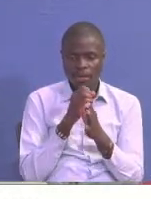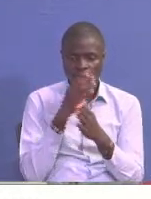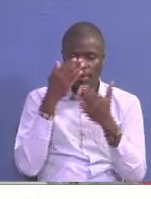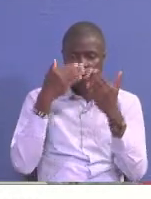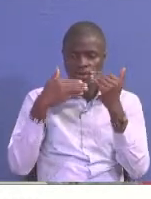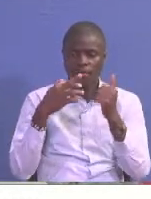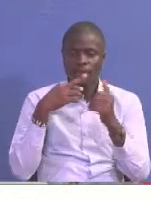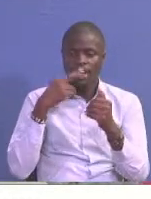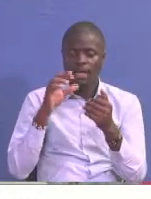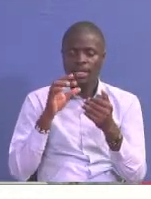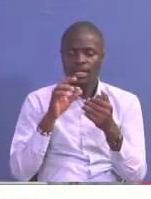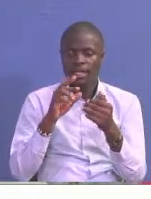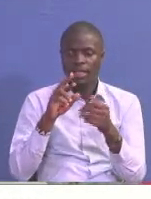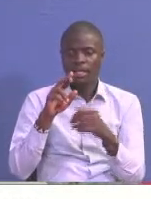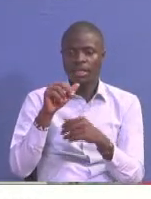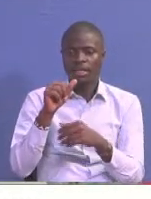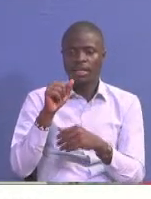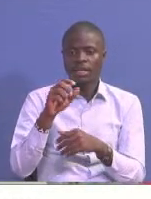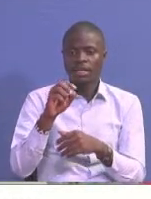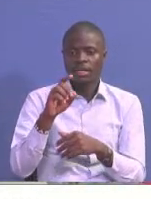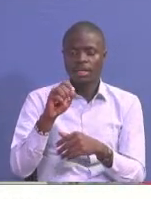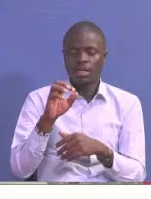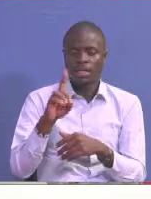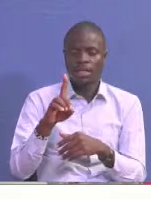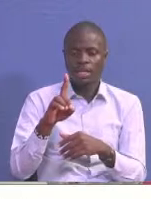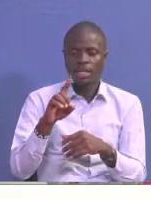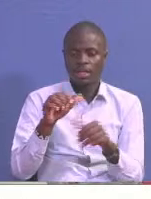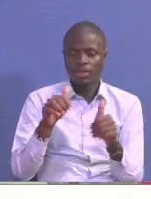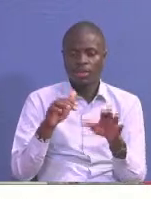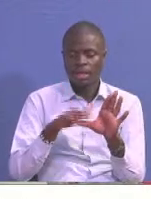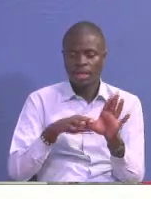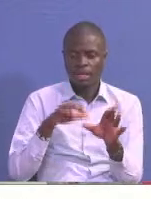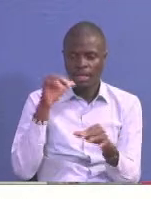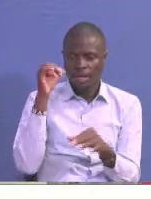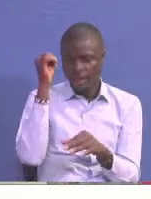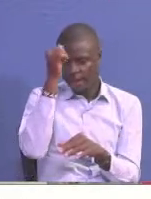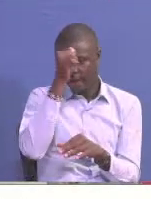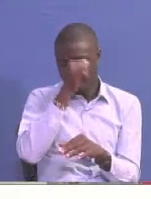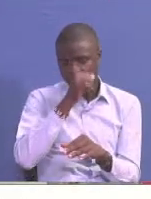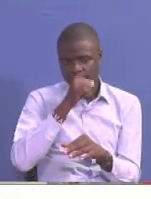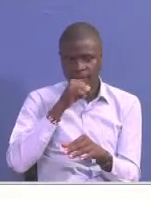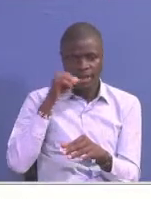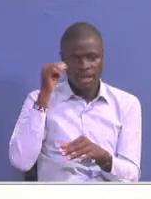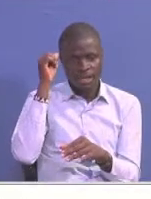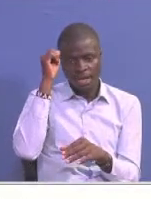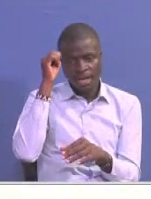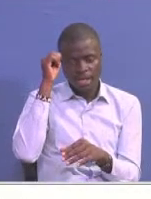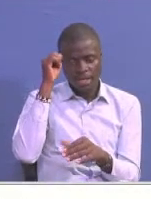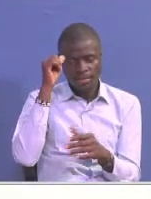are rated well in African academic ratings.